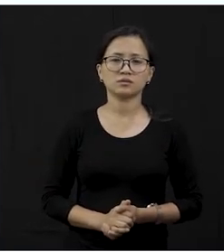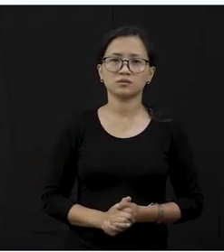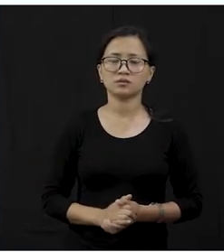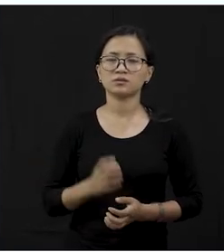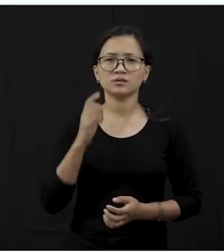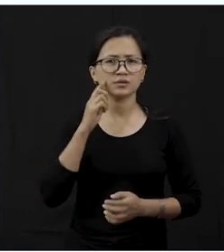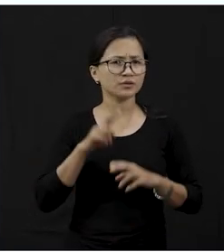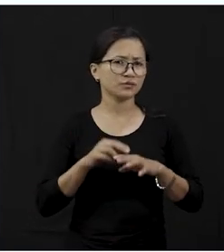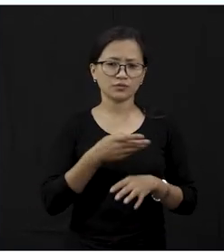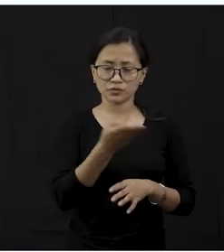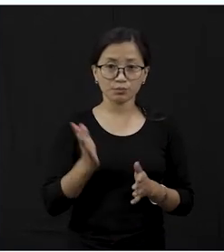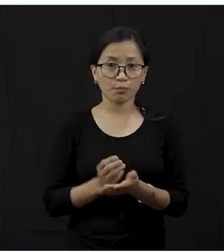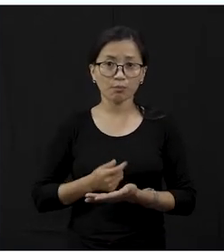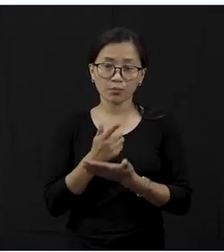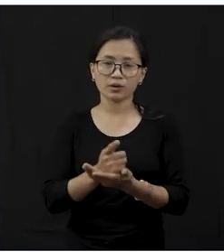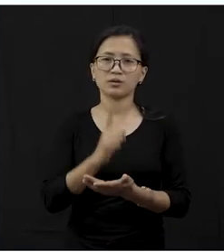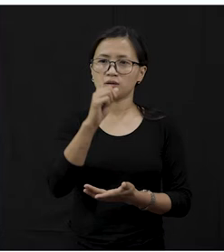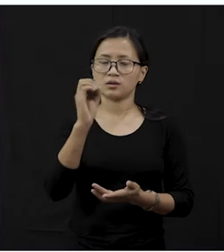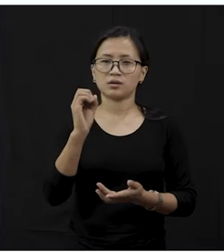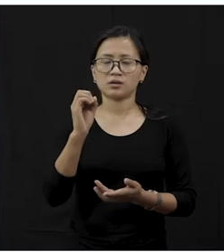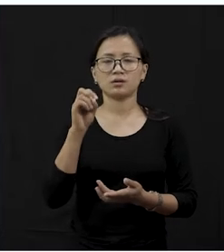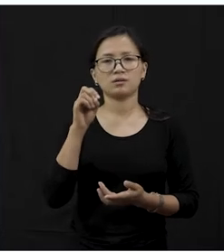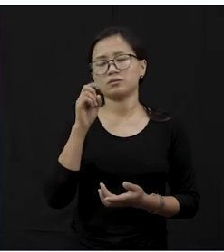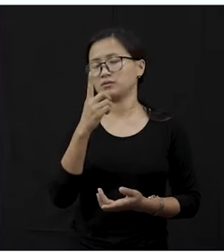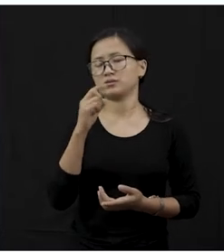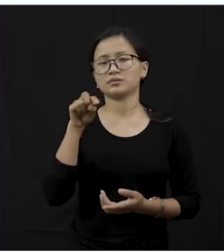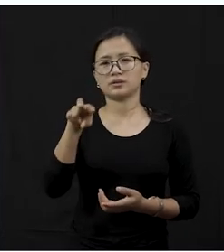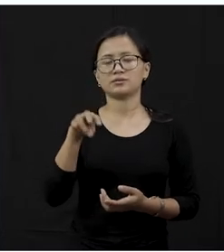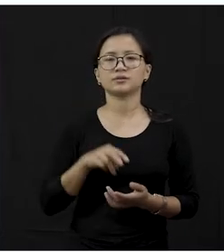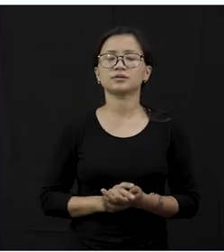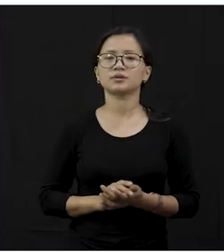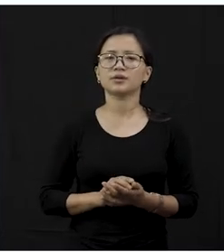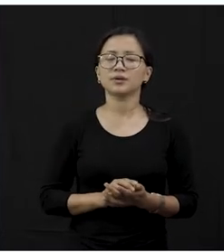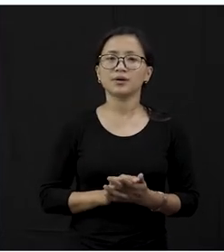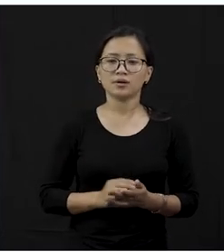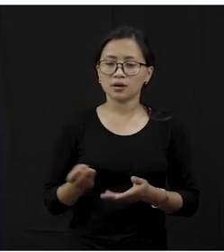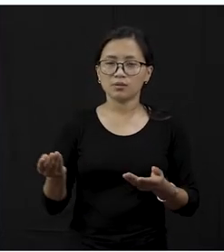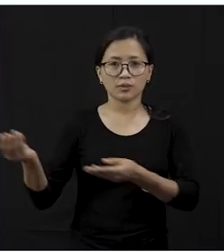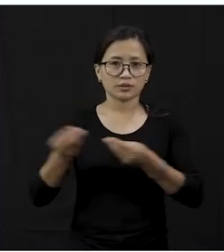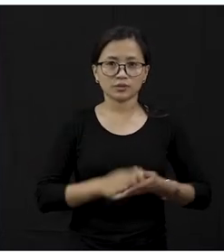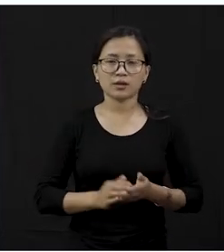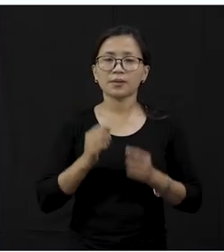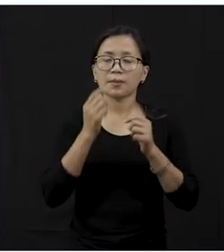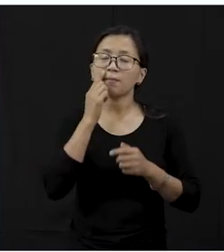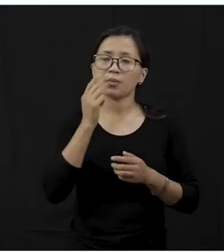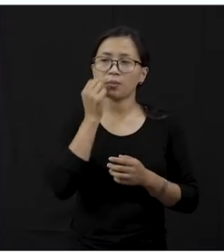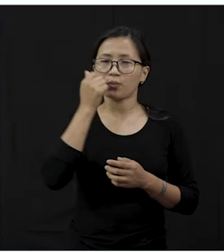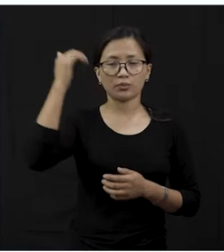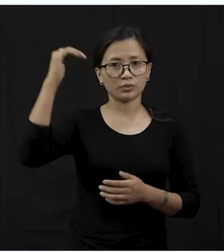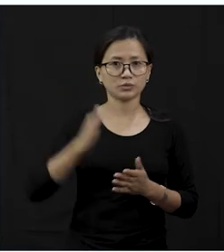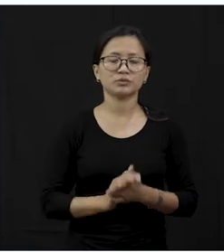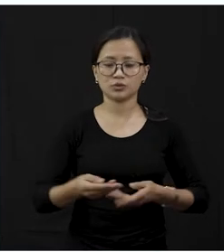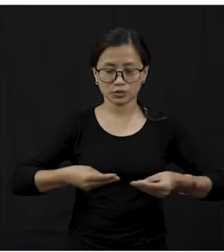If you buy 100 such boxes of cold drinks from Apu's shop, how many bottles will be there? So